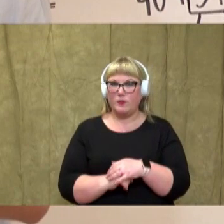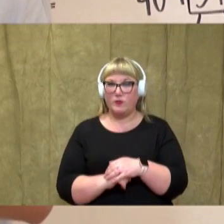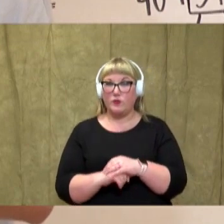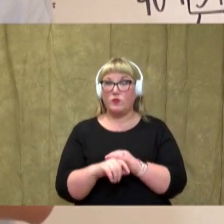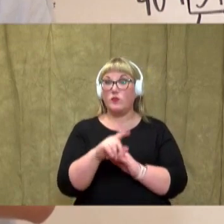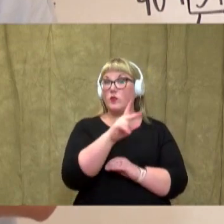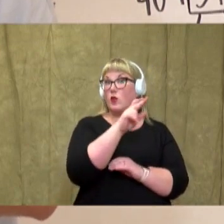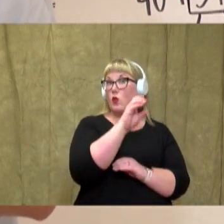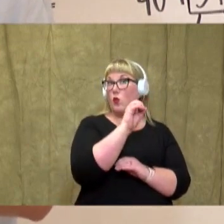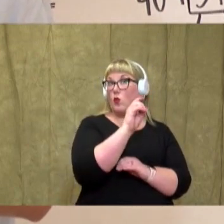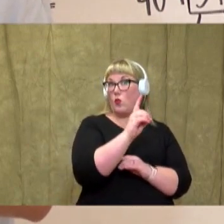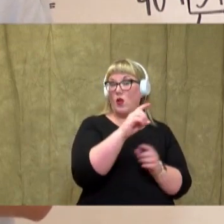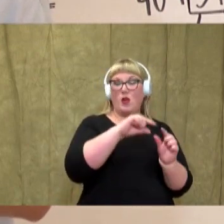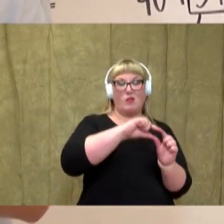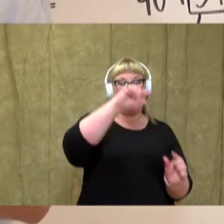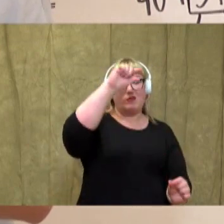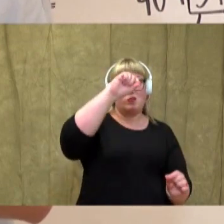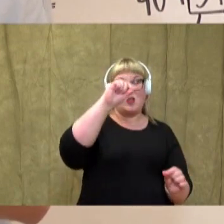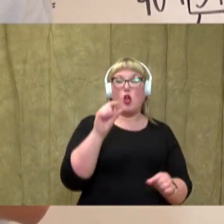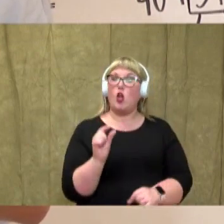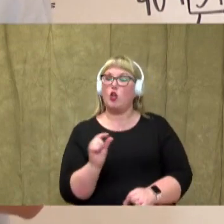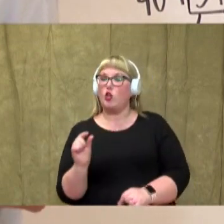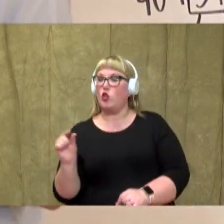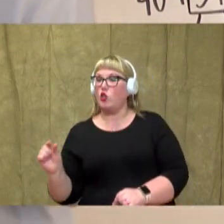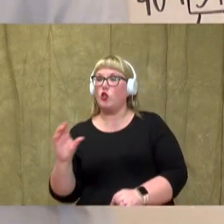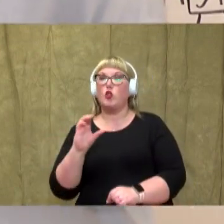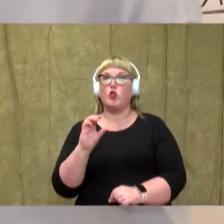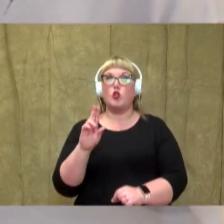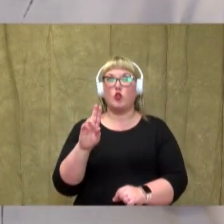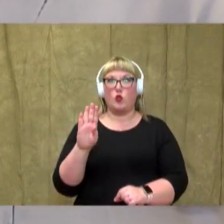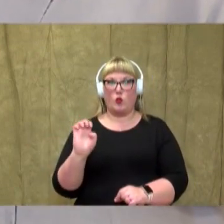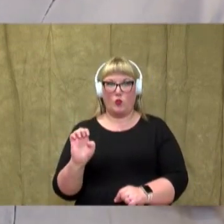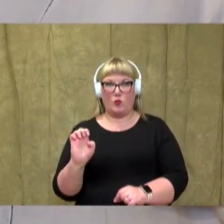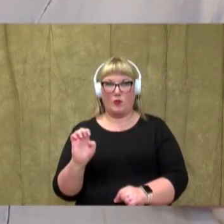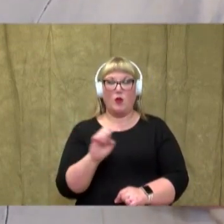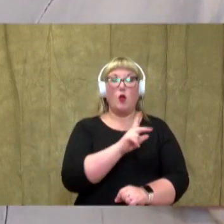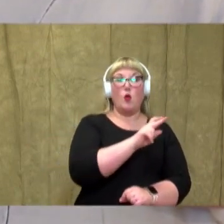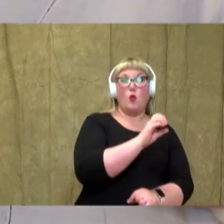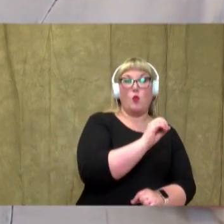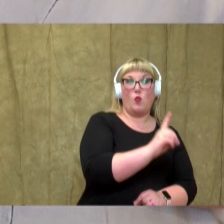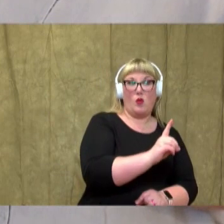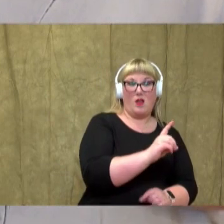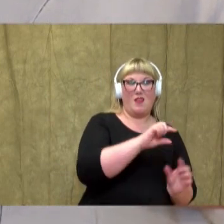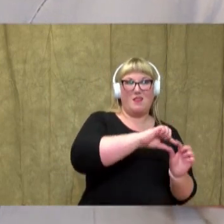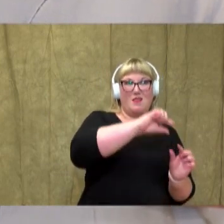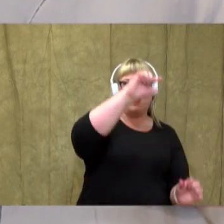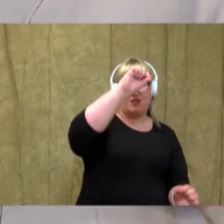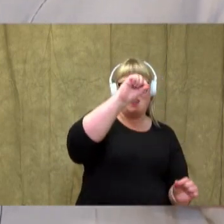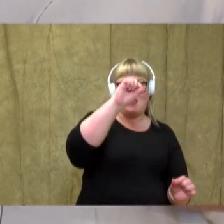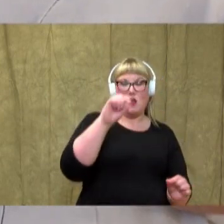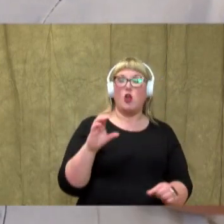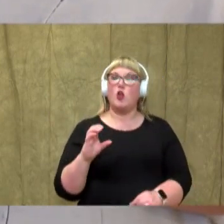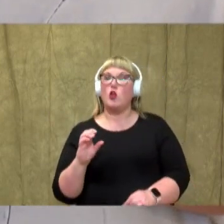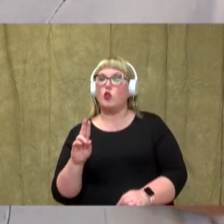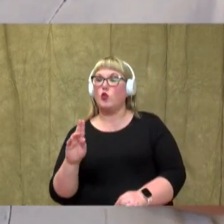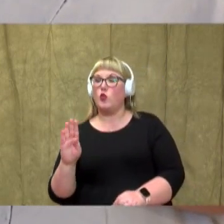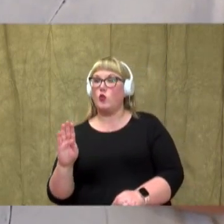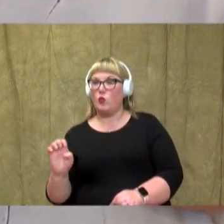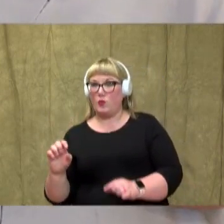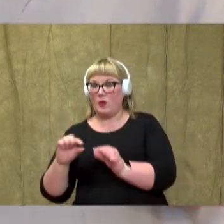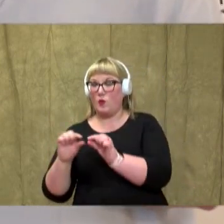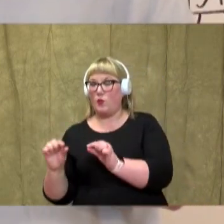talked about rods and cubes. A rod is made up of 10 cubes and holds the tens